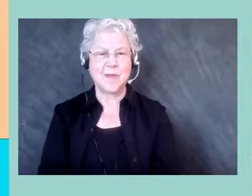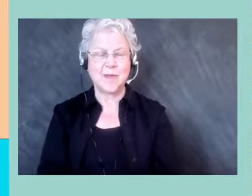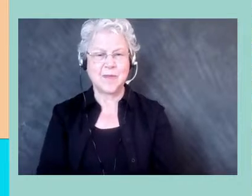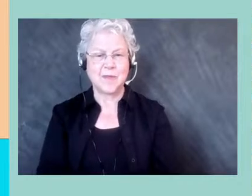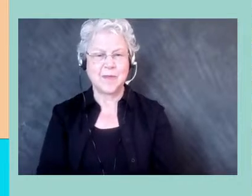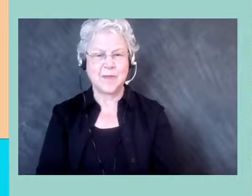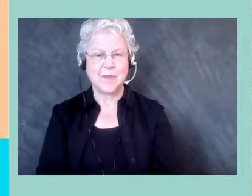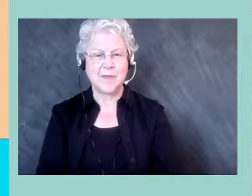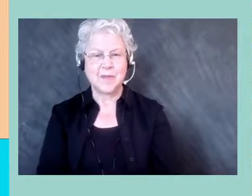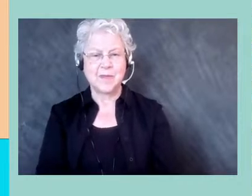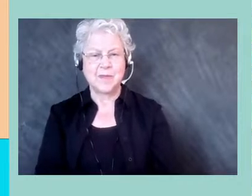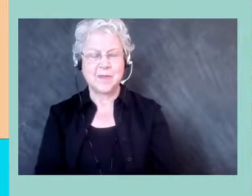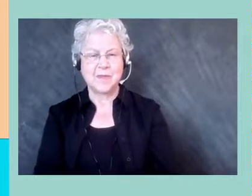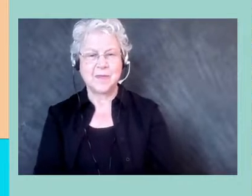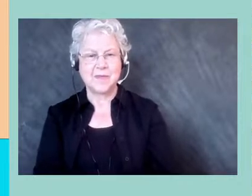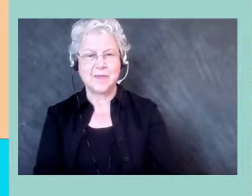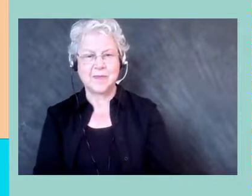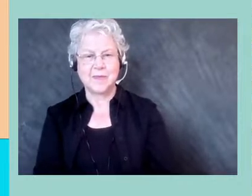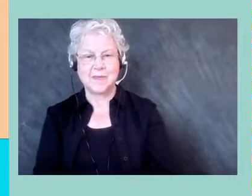home.